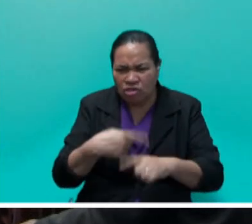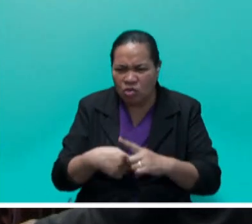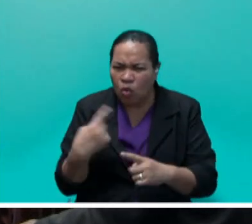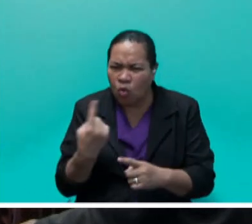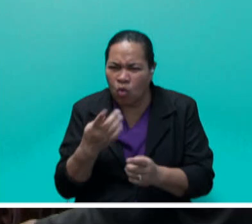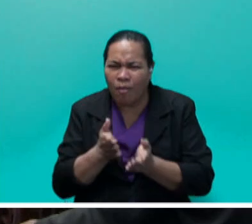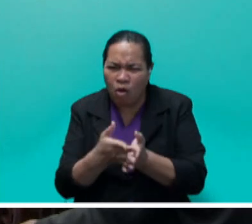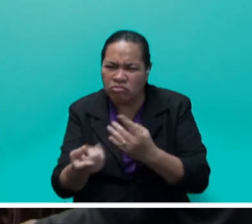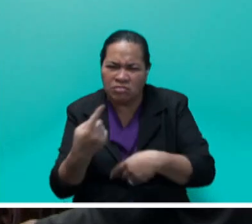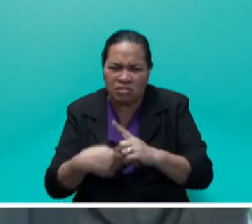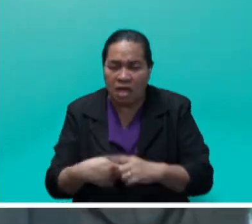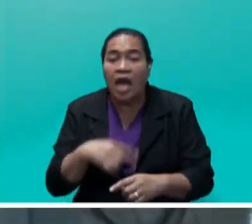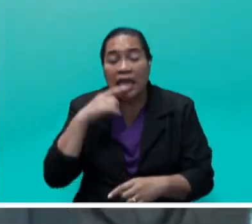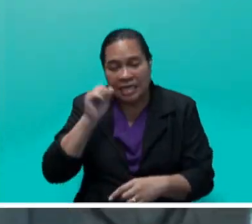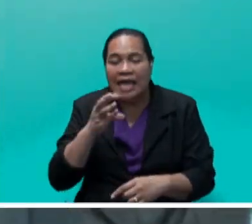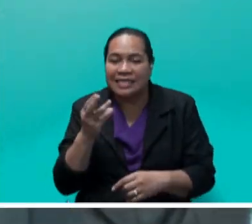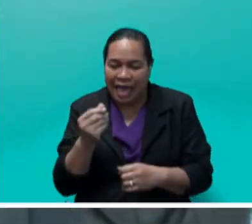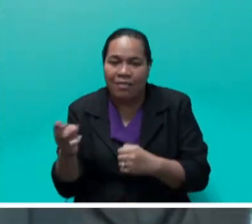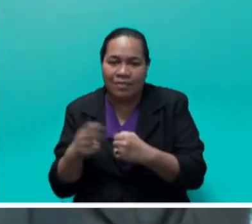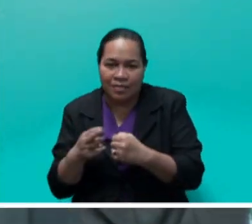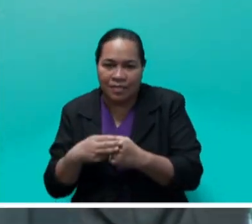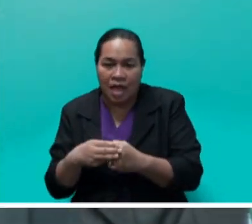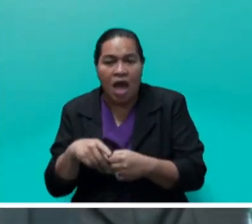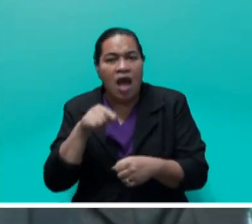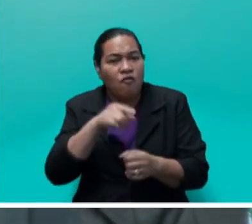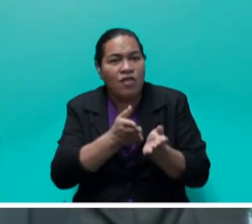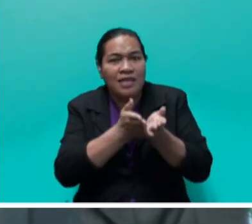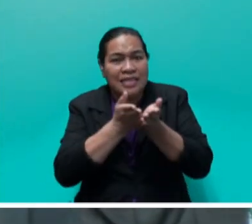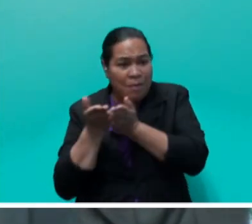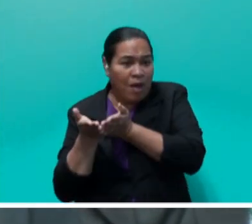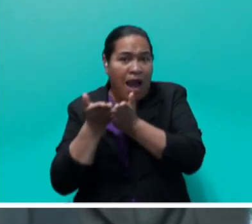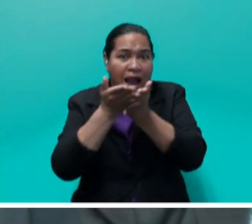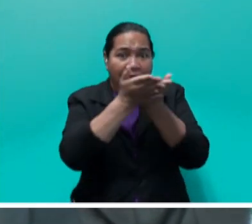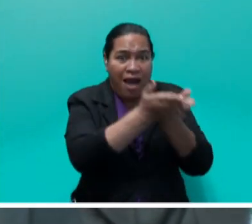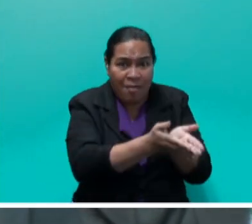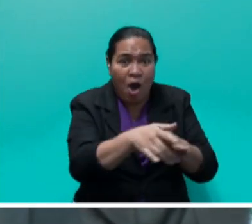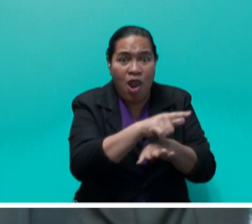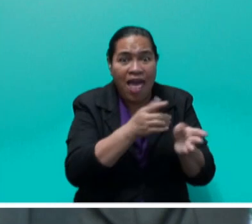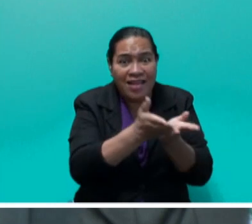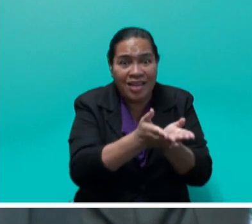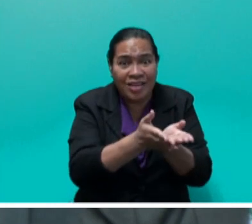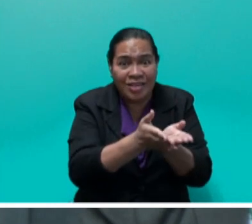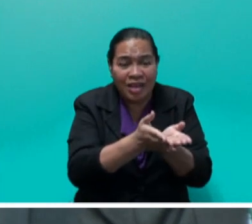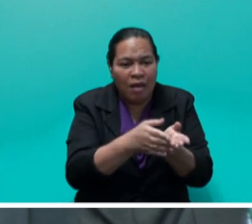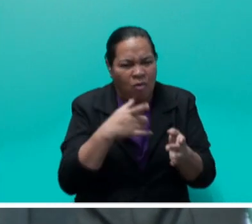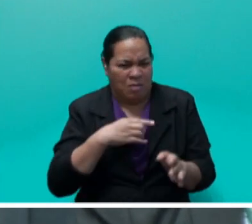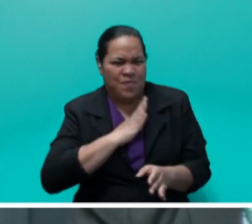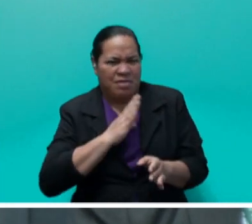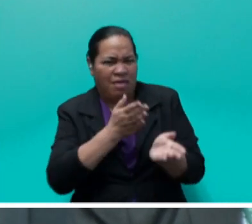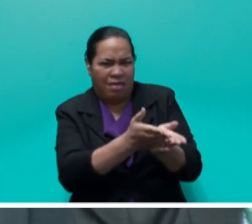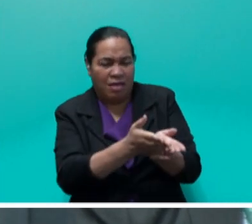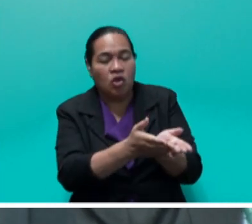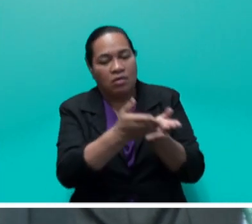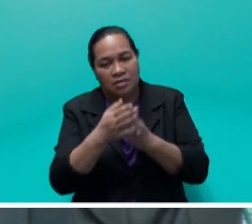Yes, some are waiting for maintenance on the slipway to be cleared, then their tents are... Oh, thank you. Honourable Usmati,